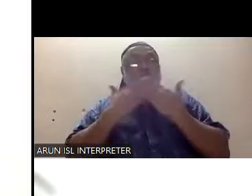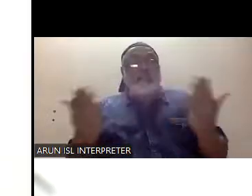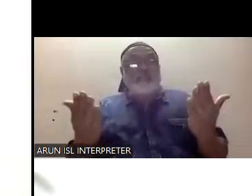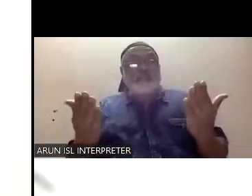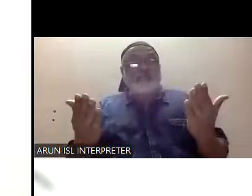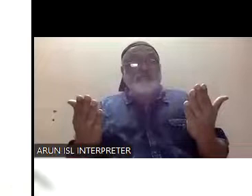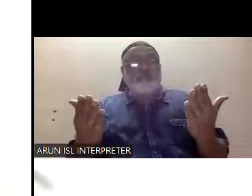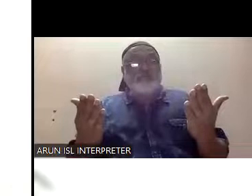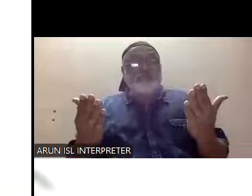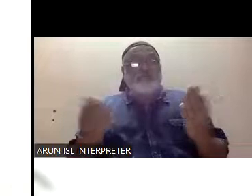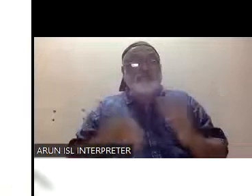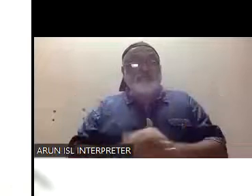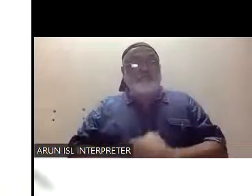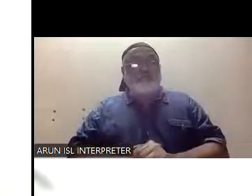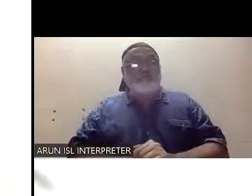them now.